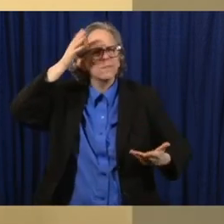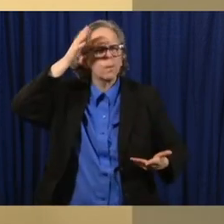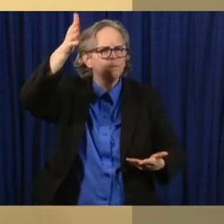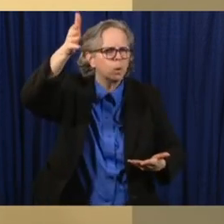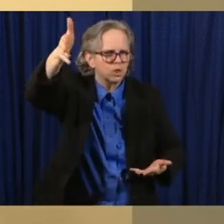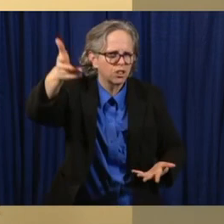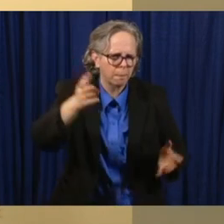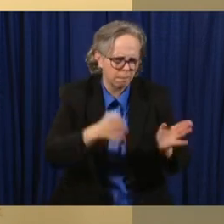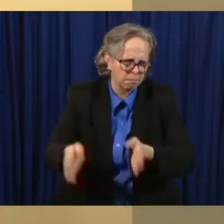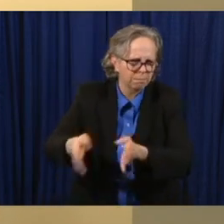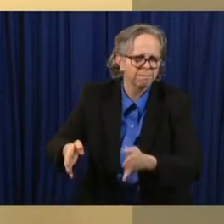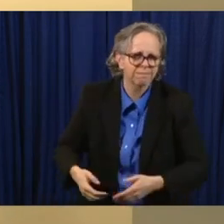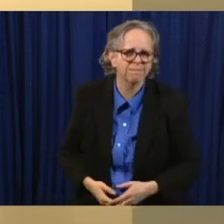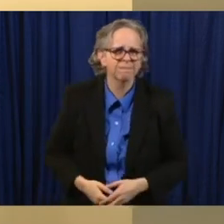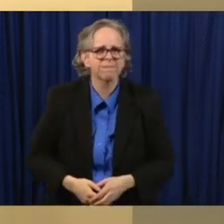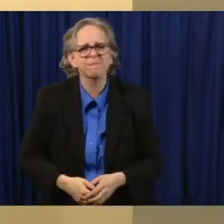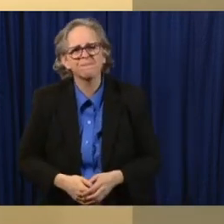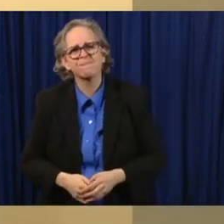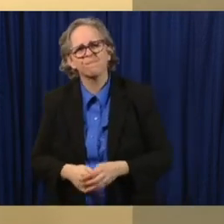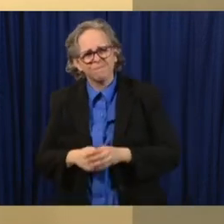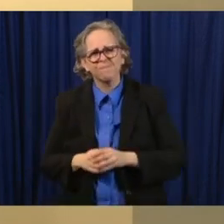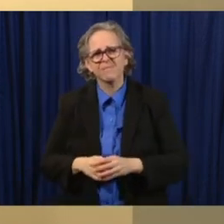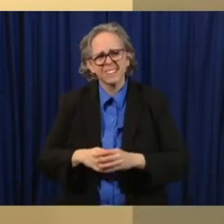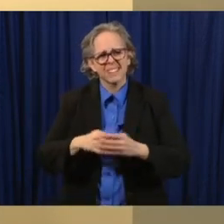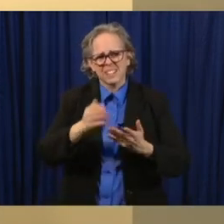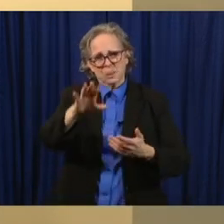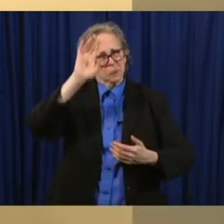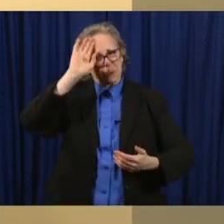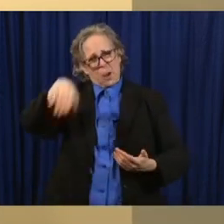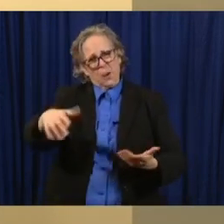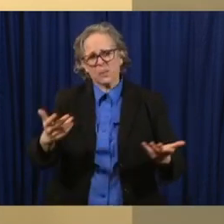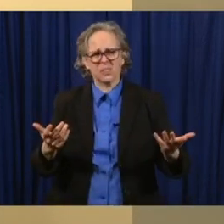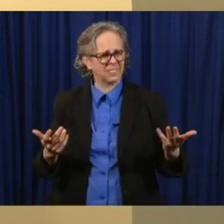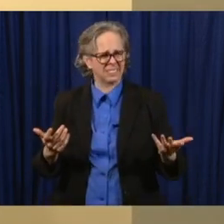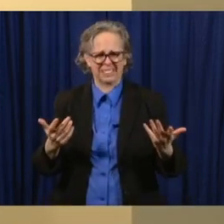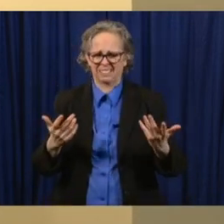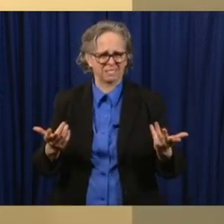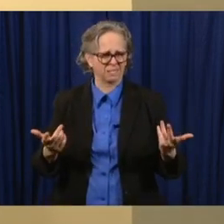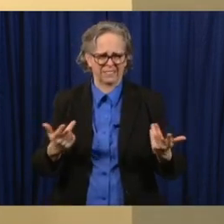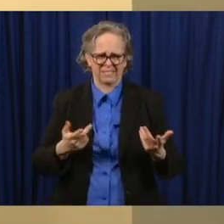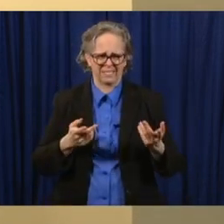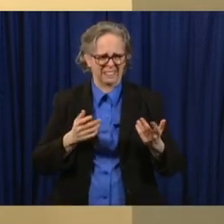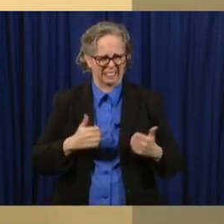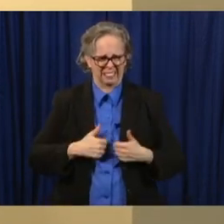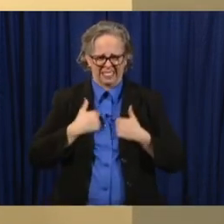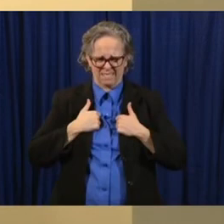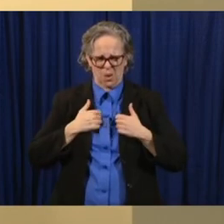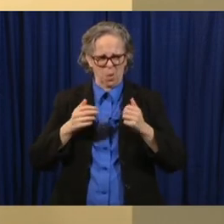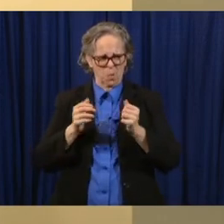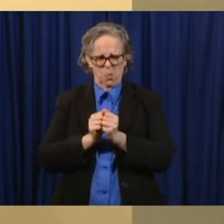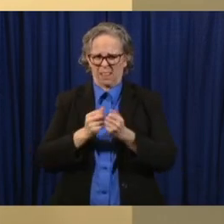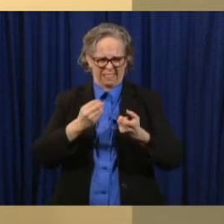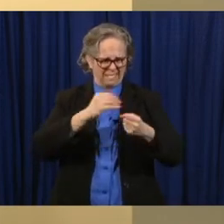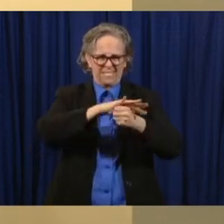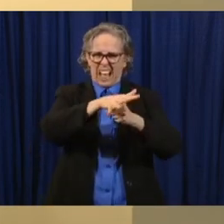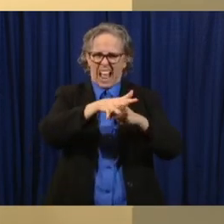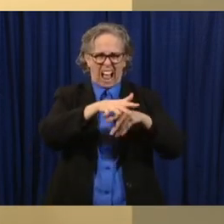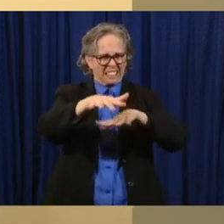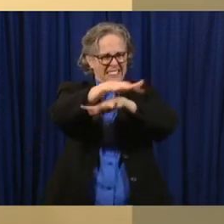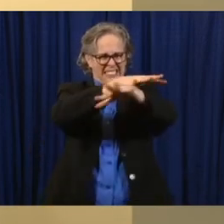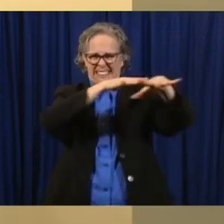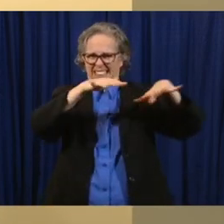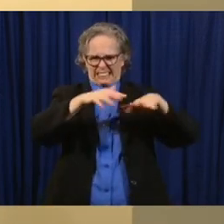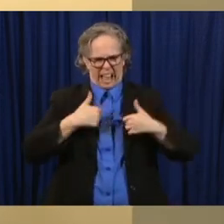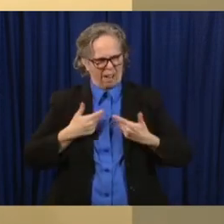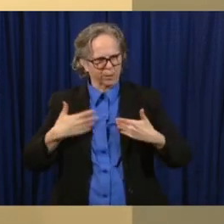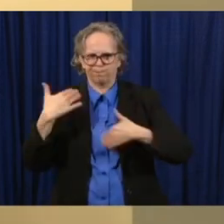know that we are going to have to learn with this virus. We've talked about the fact that there is no putting the genie back in the